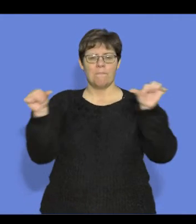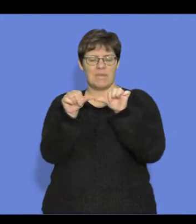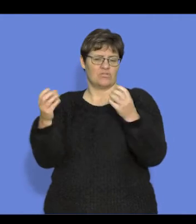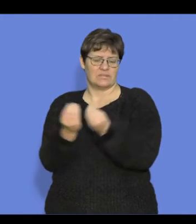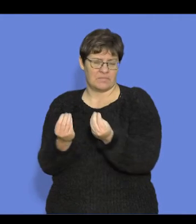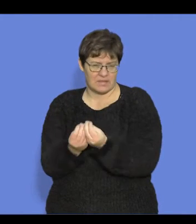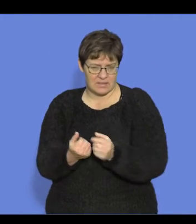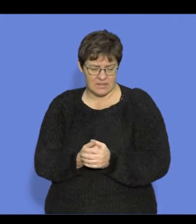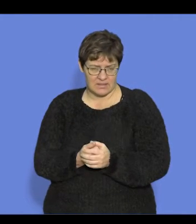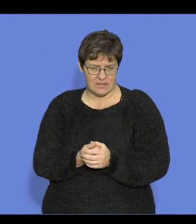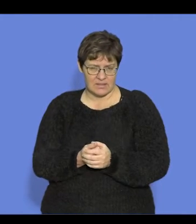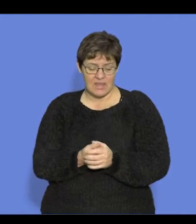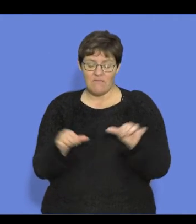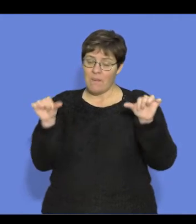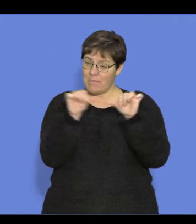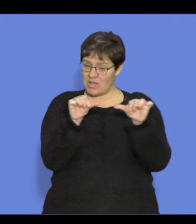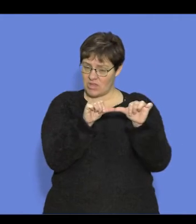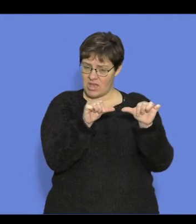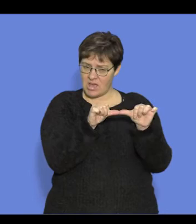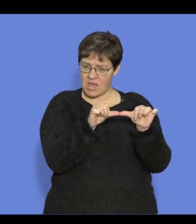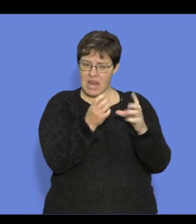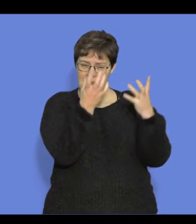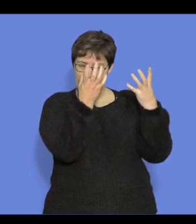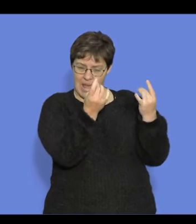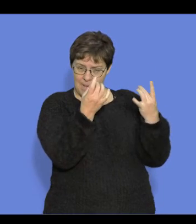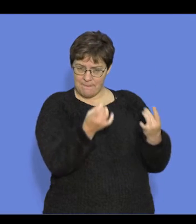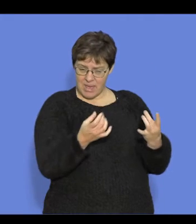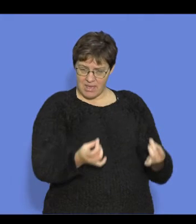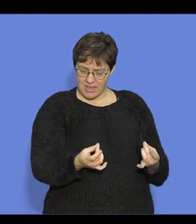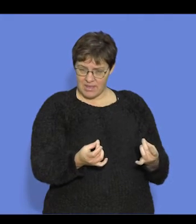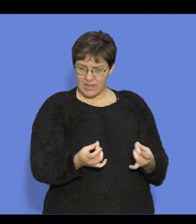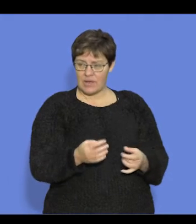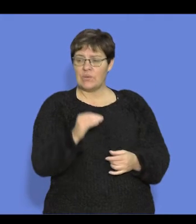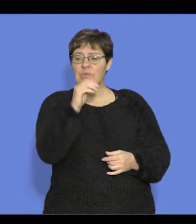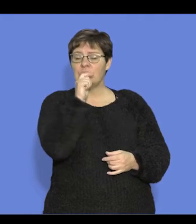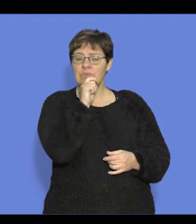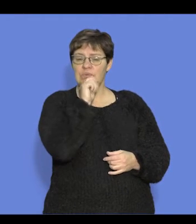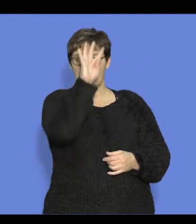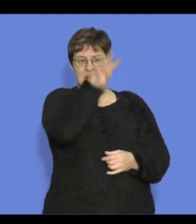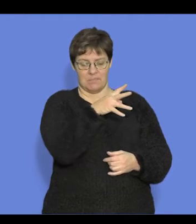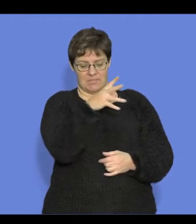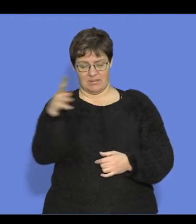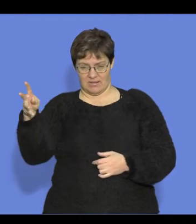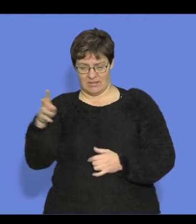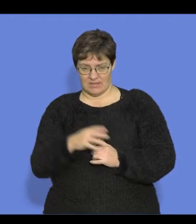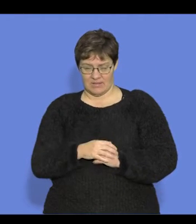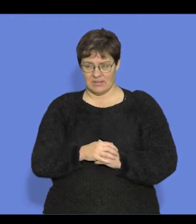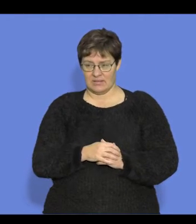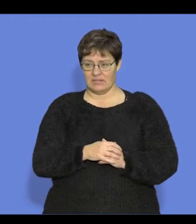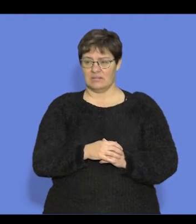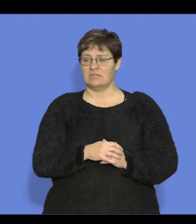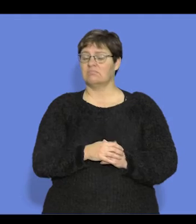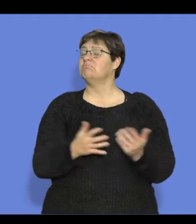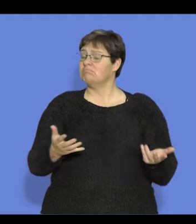something. If you measure and you get figures, you would use a table. Okay, so you